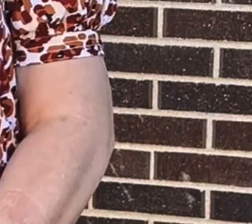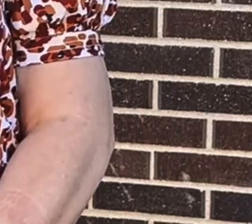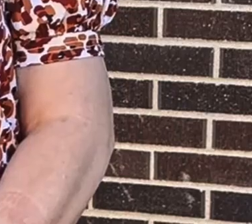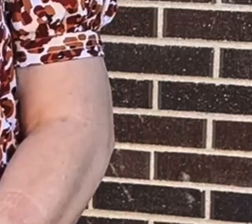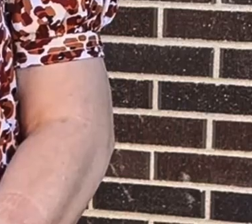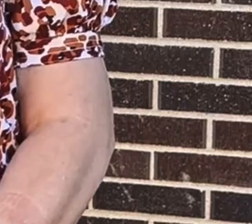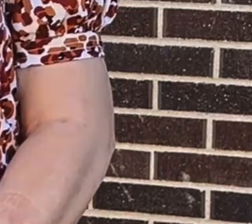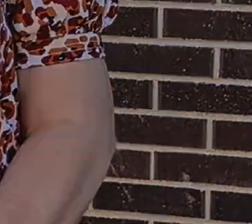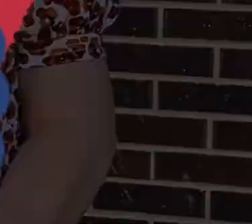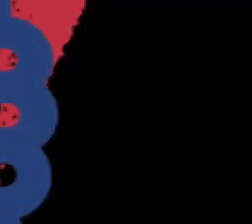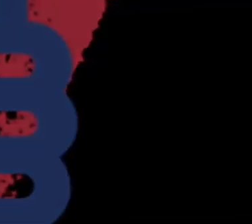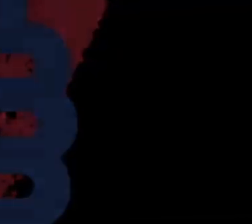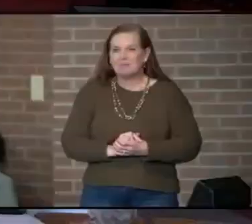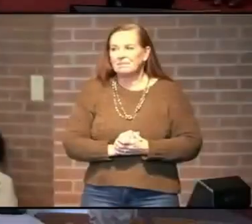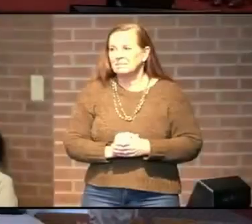God.